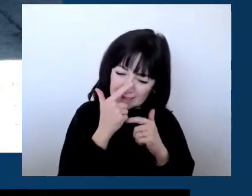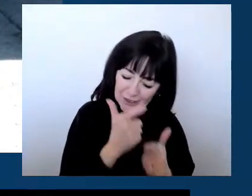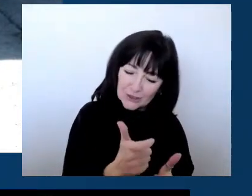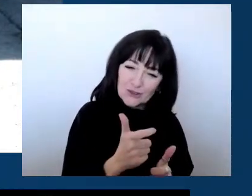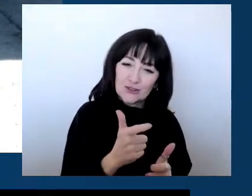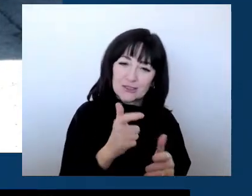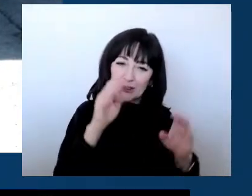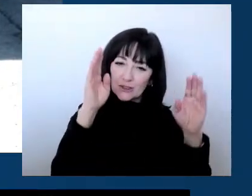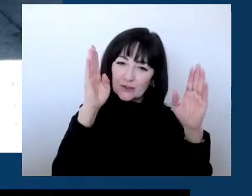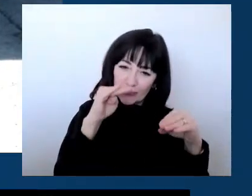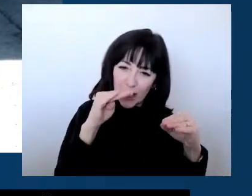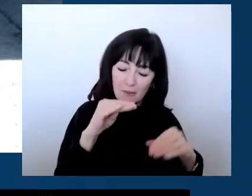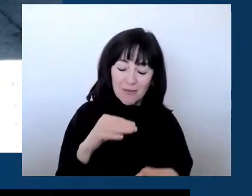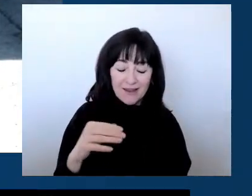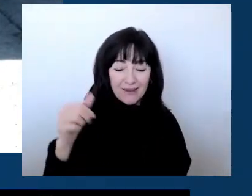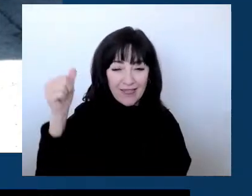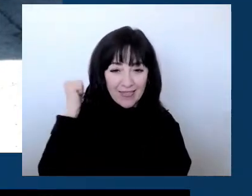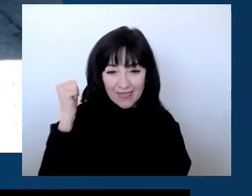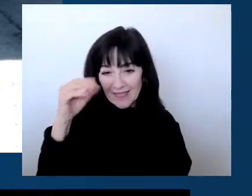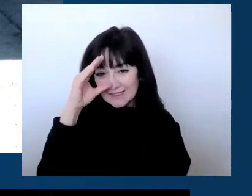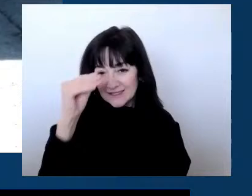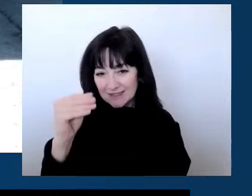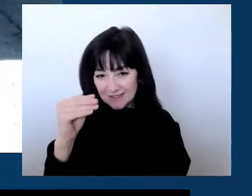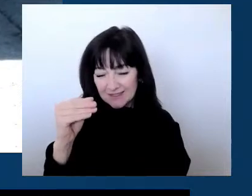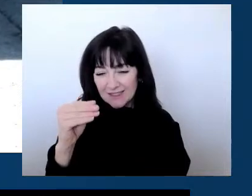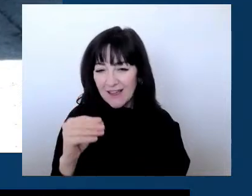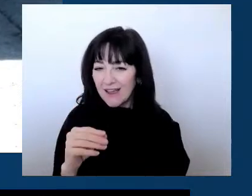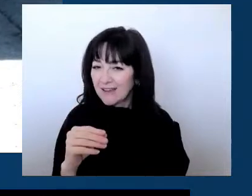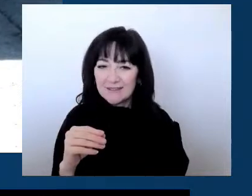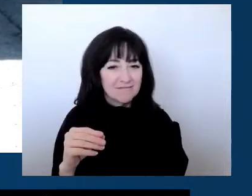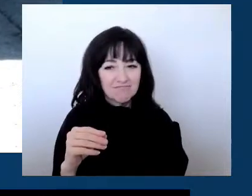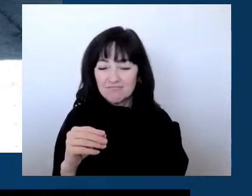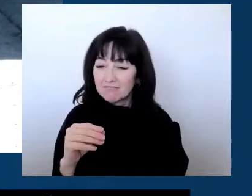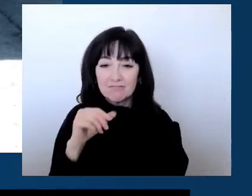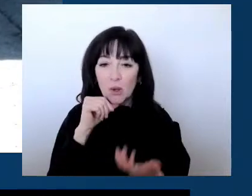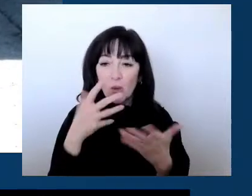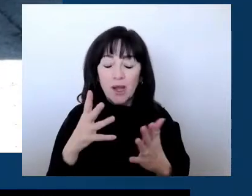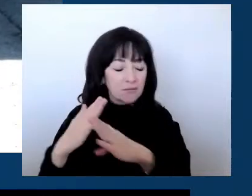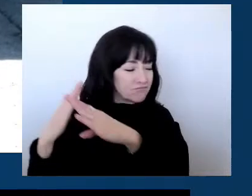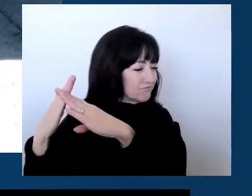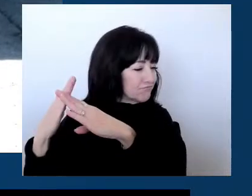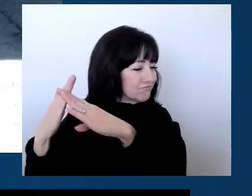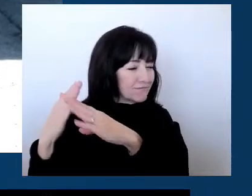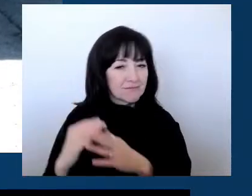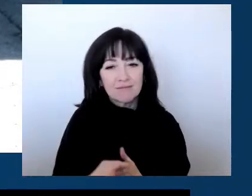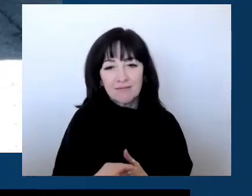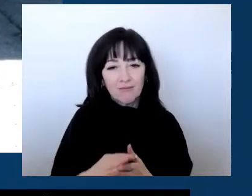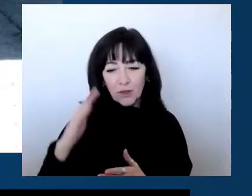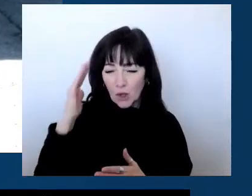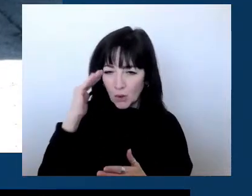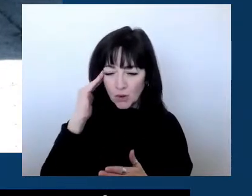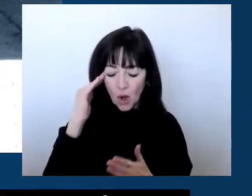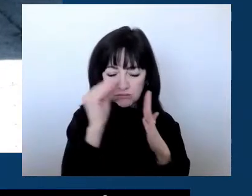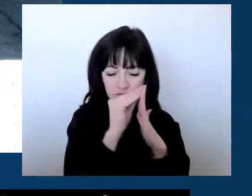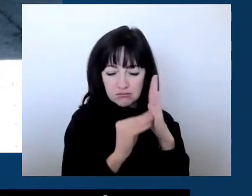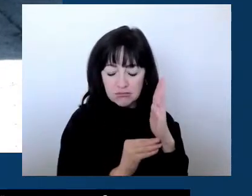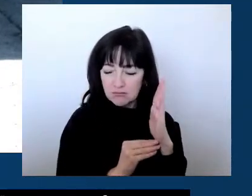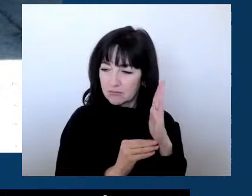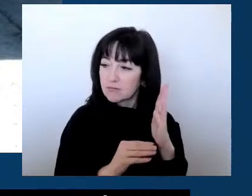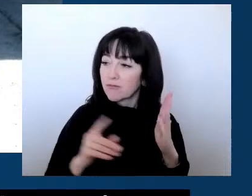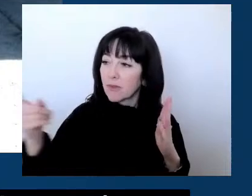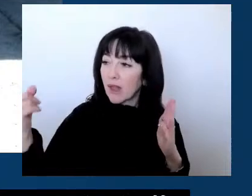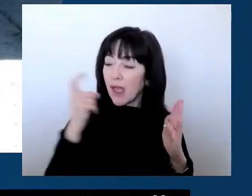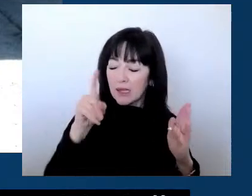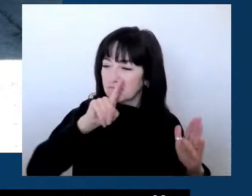you, this guy just wouldn't let him do it. He knew the stuff. He knew it cold. He answered all the